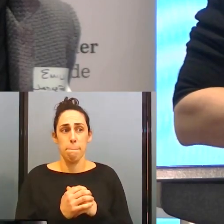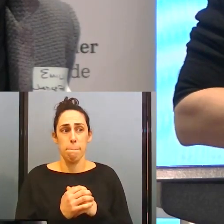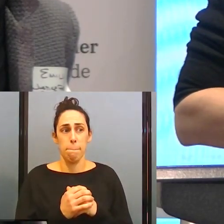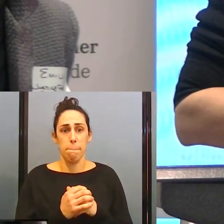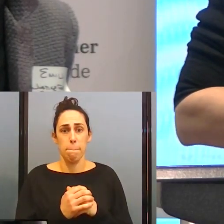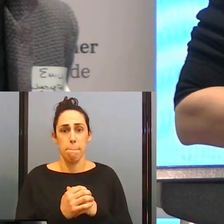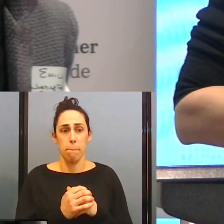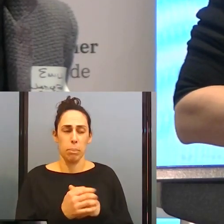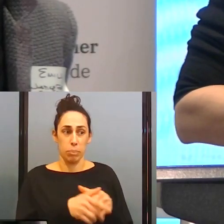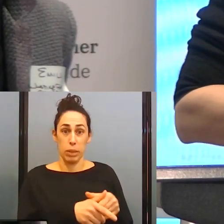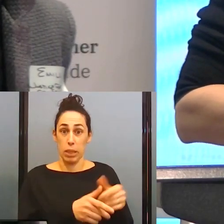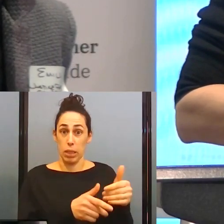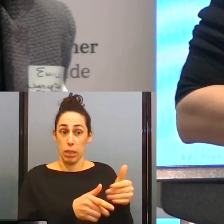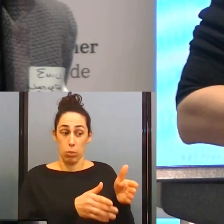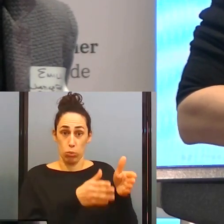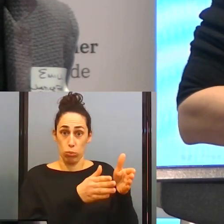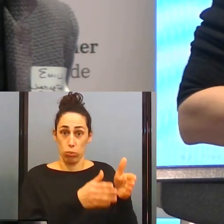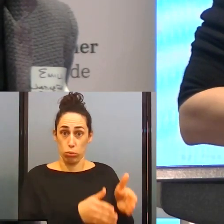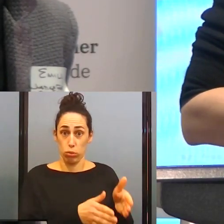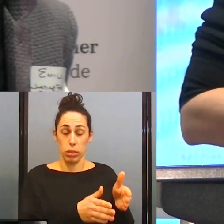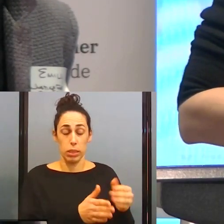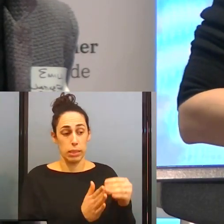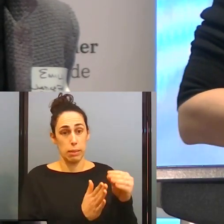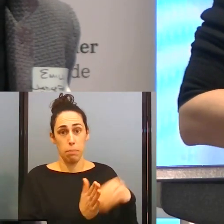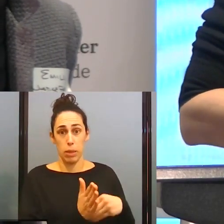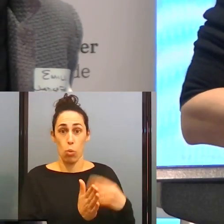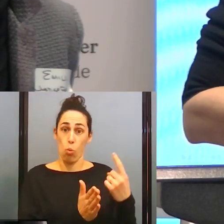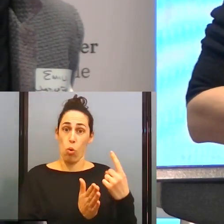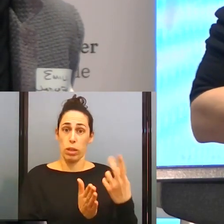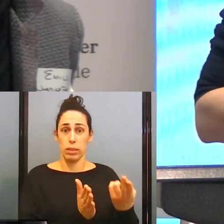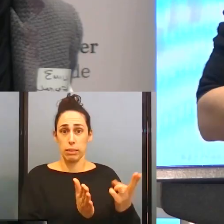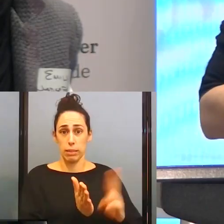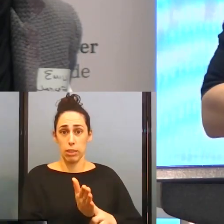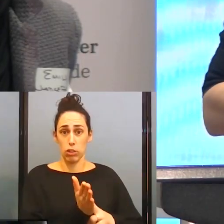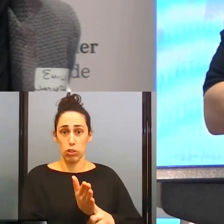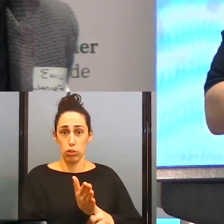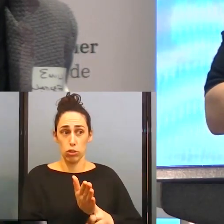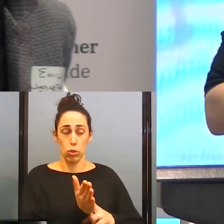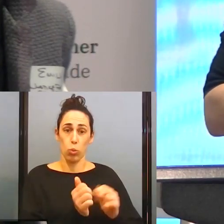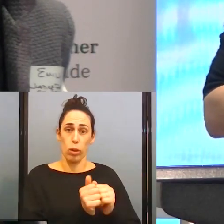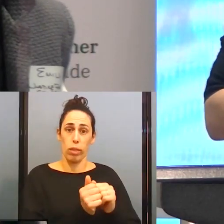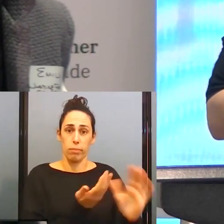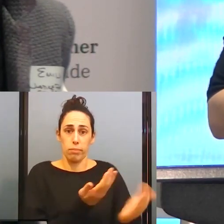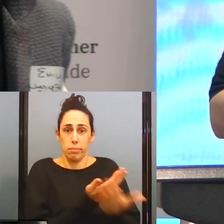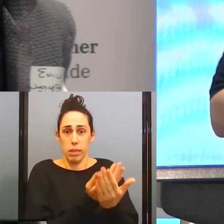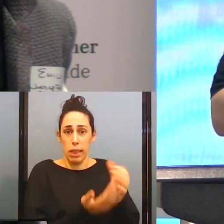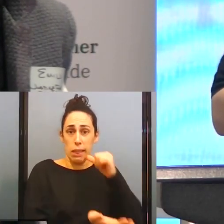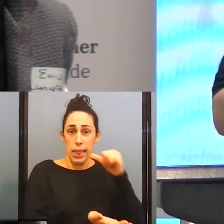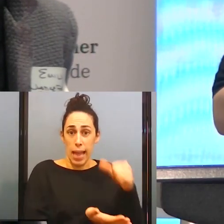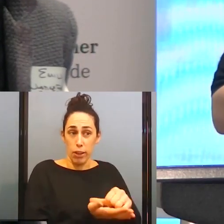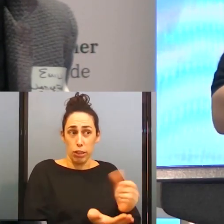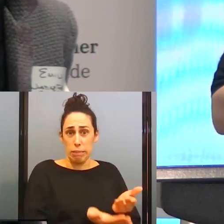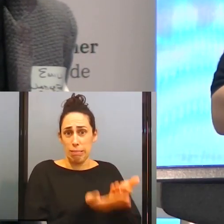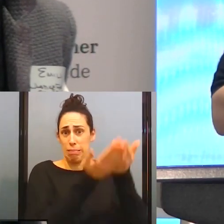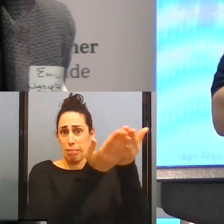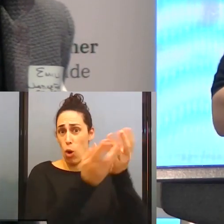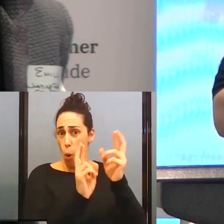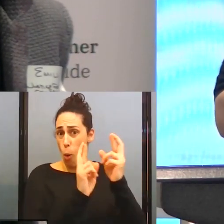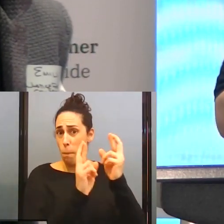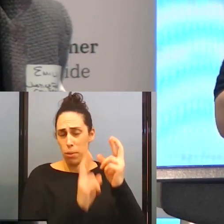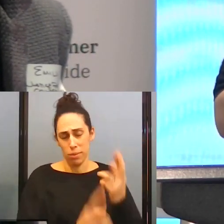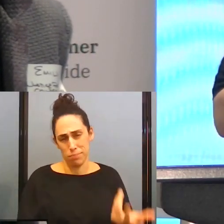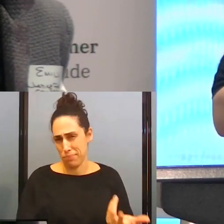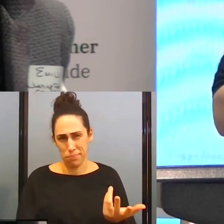resolve on their own just by submitting the application with like a letter or something like that. It will probably require